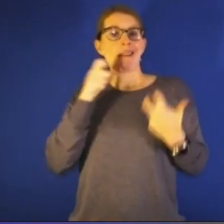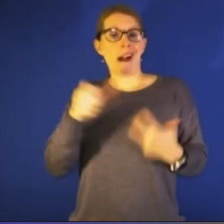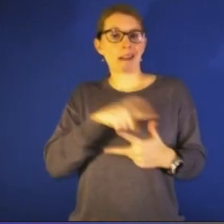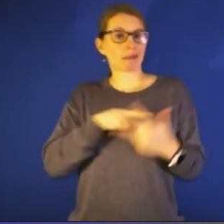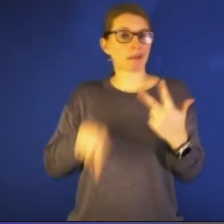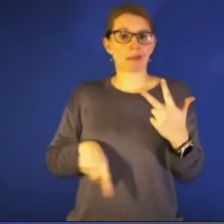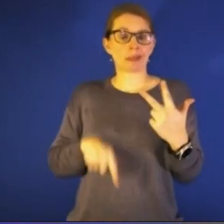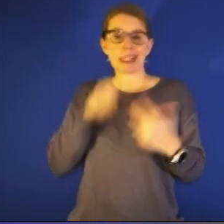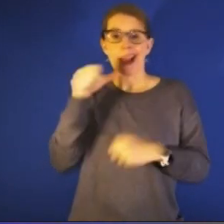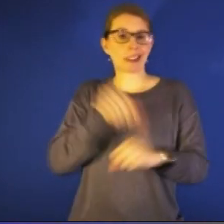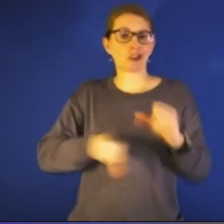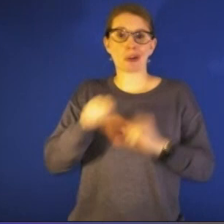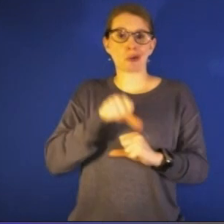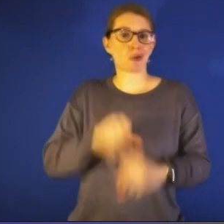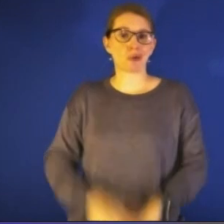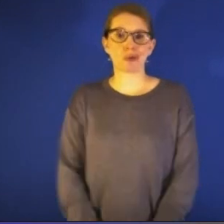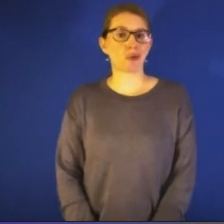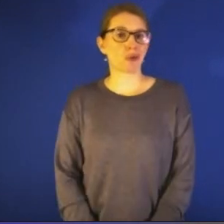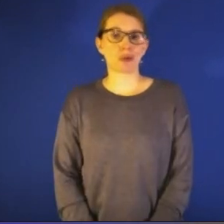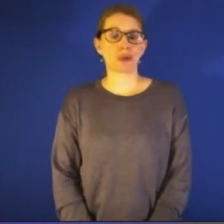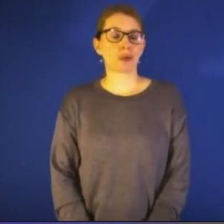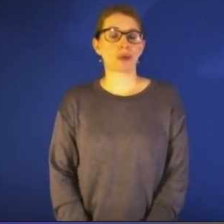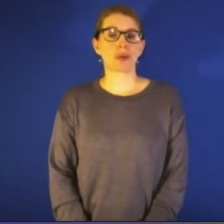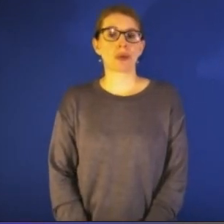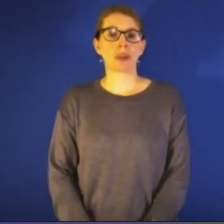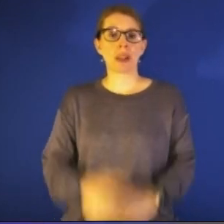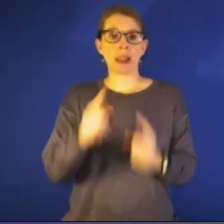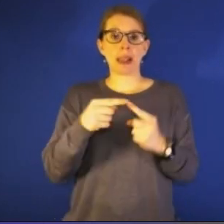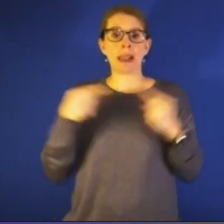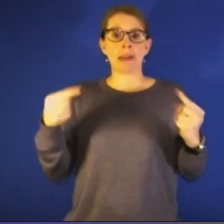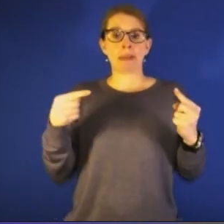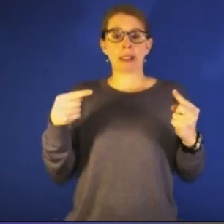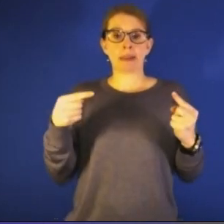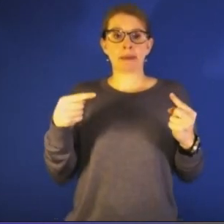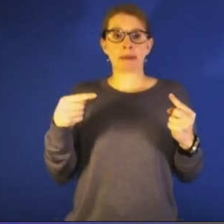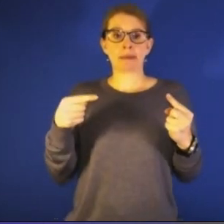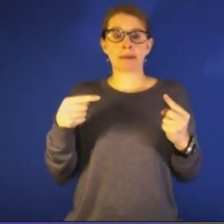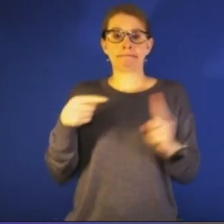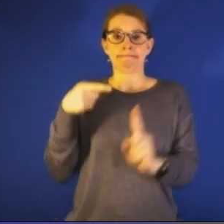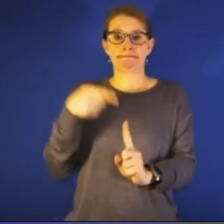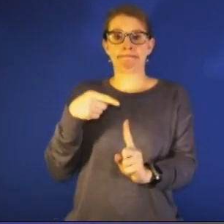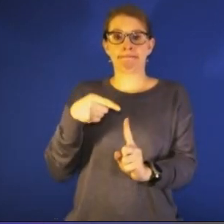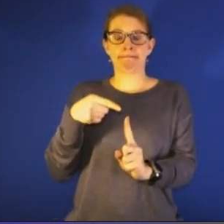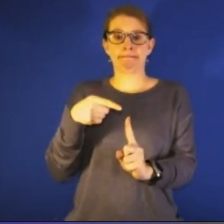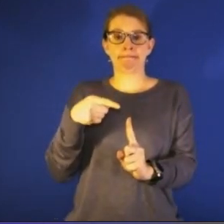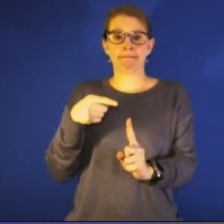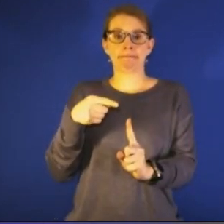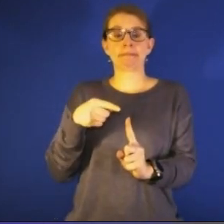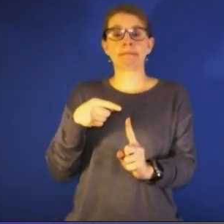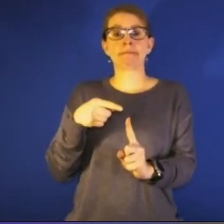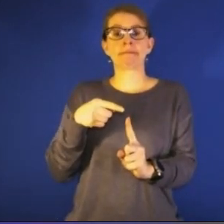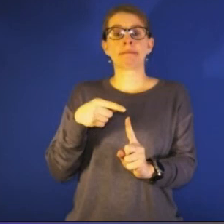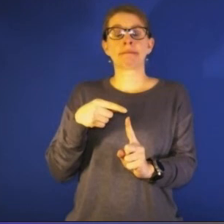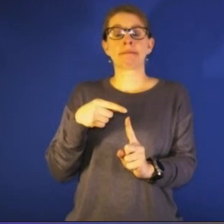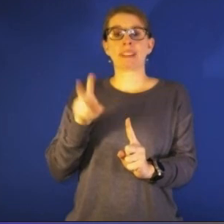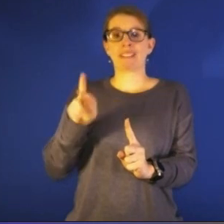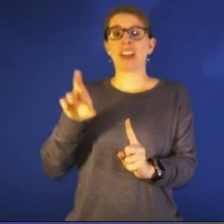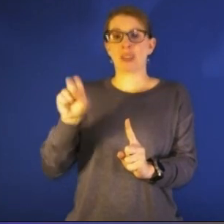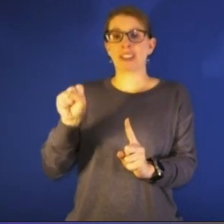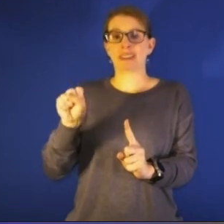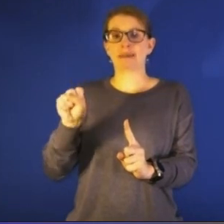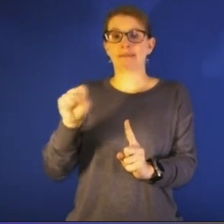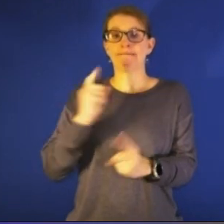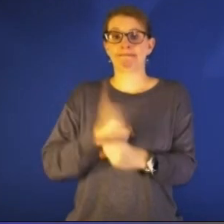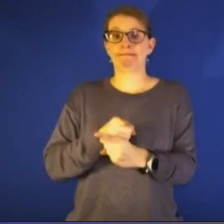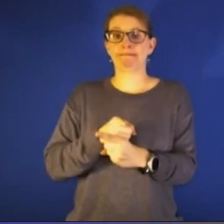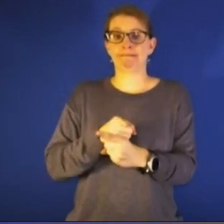other. The enemy is within, and it's twofold. First, it's the virus, right?